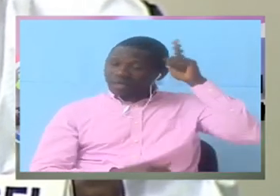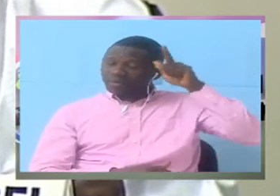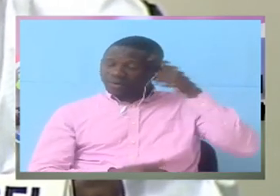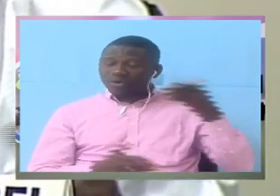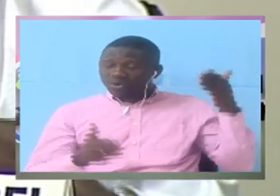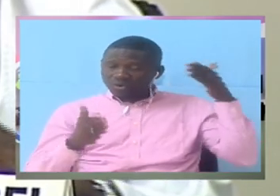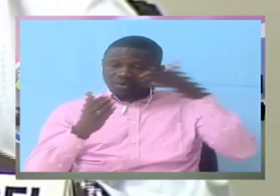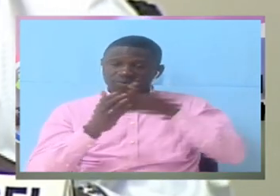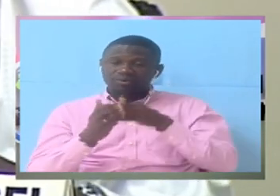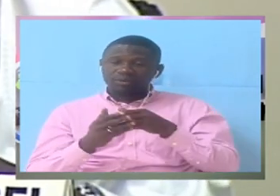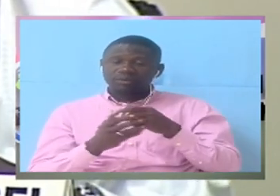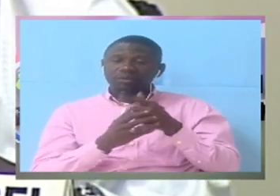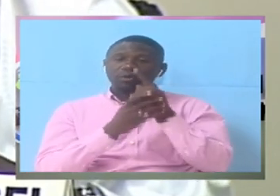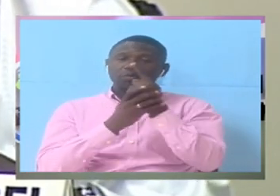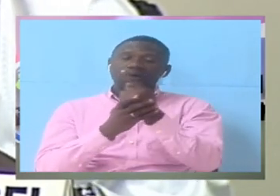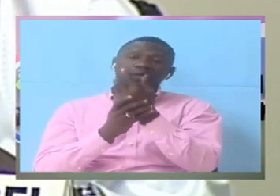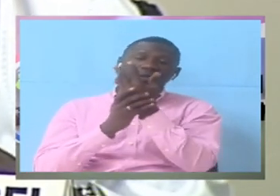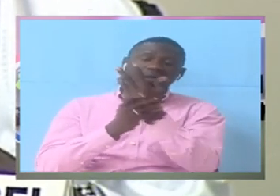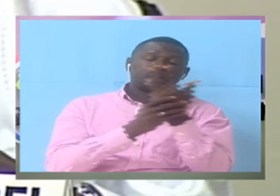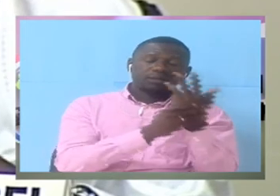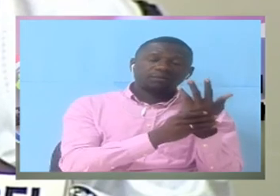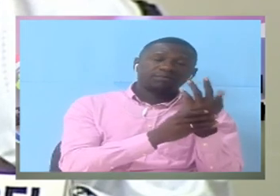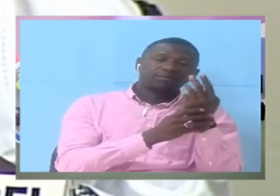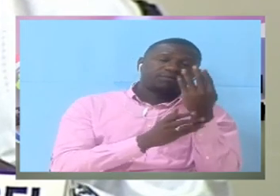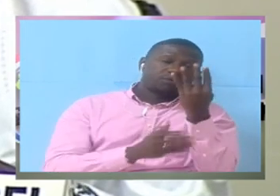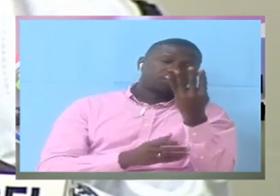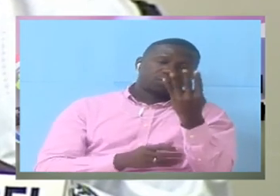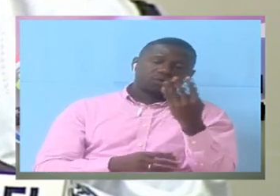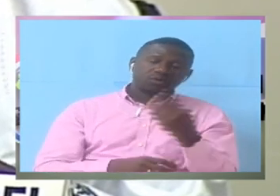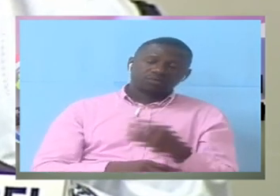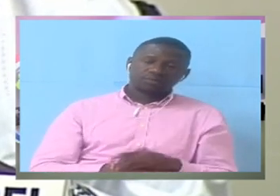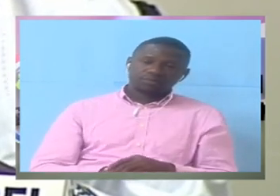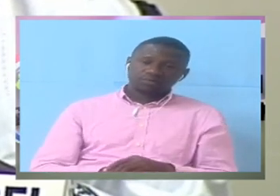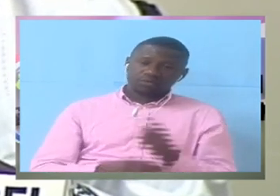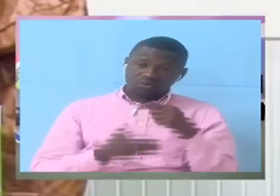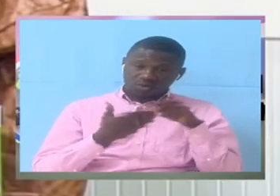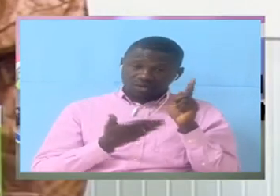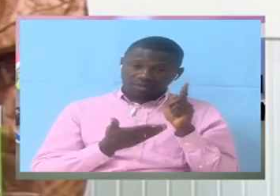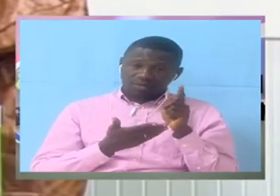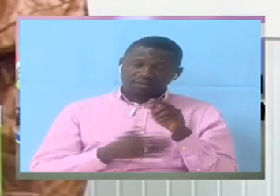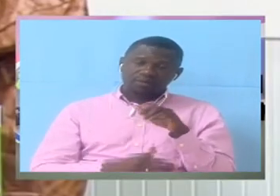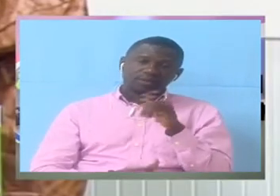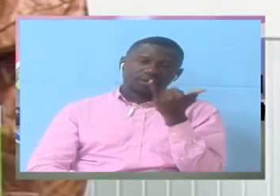1994. Liberia for 1994, Samuel. Yes.